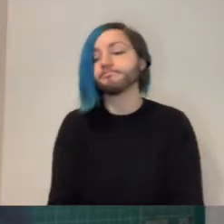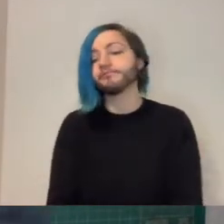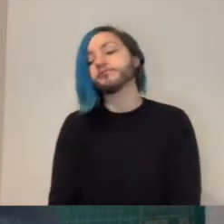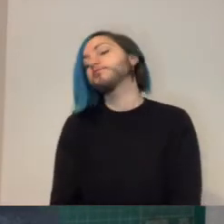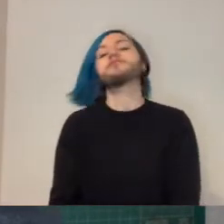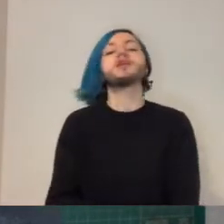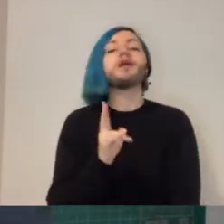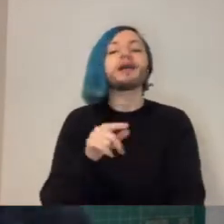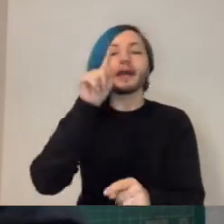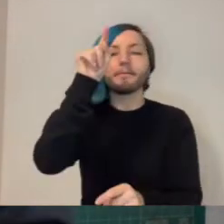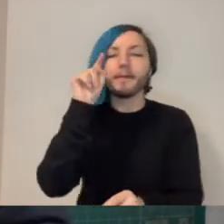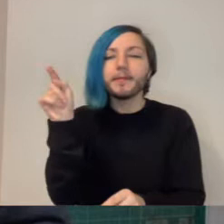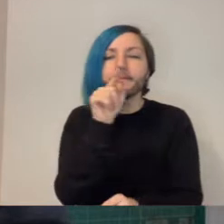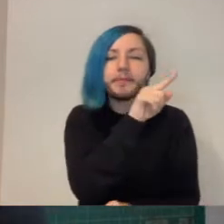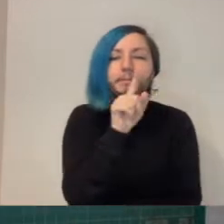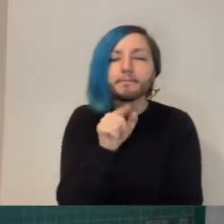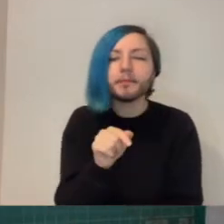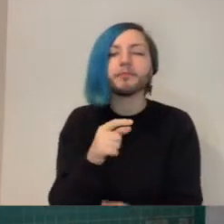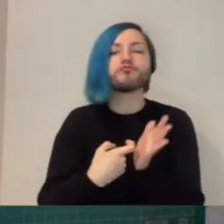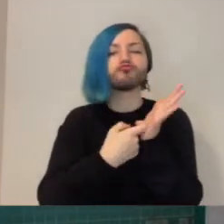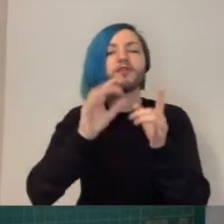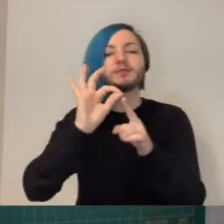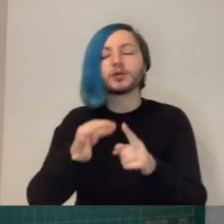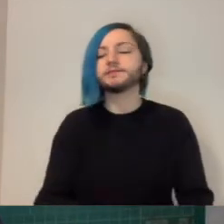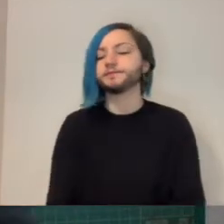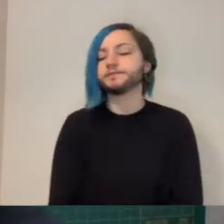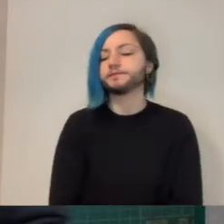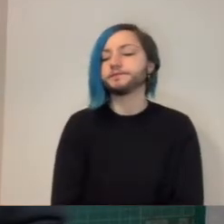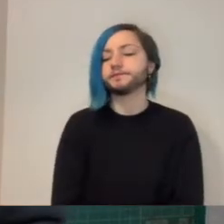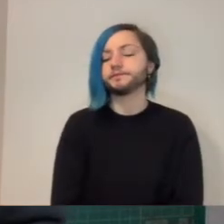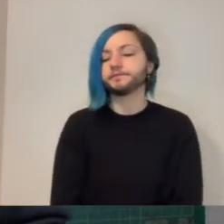Again, I can put in my marks there to just give me some reference points.